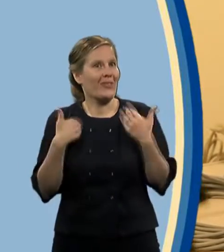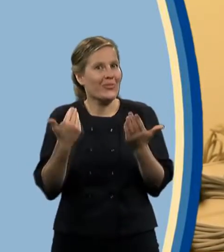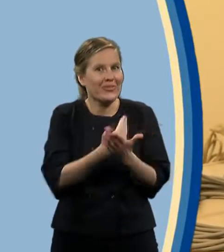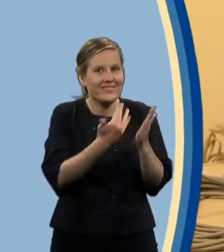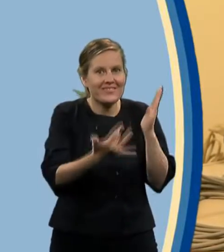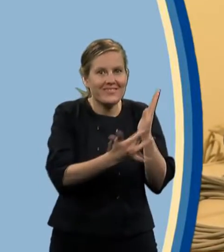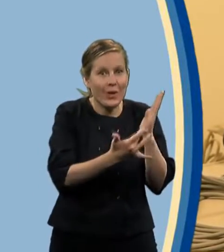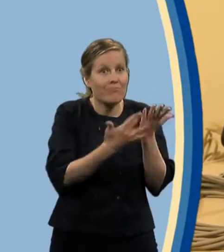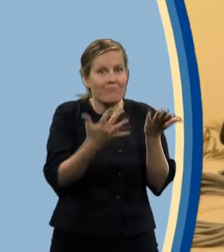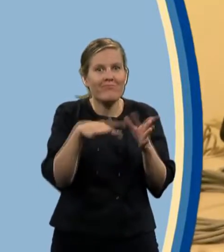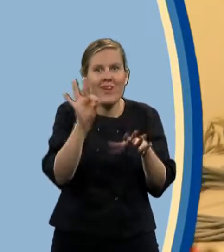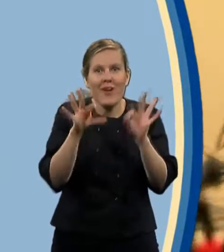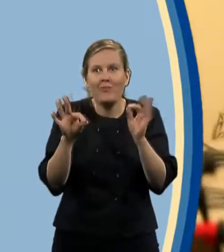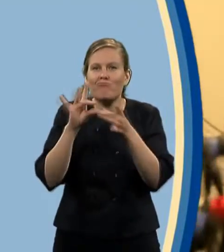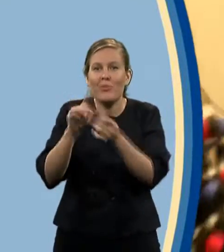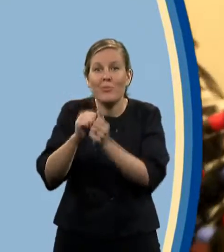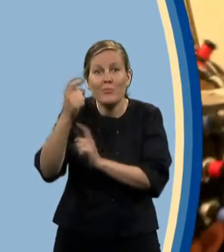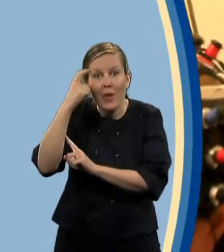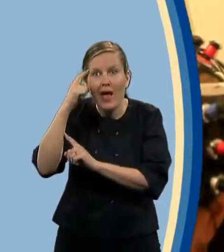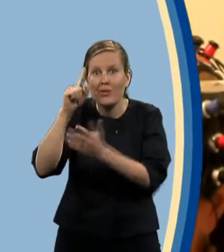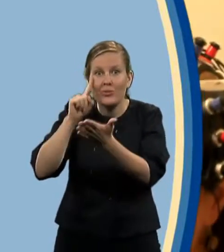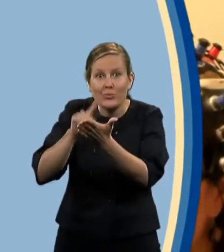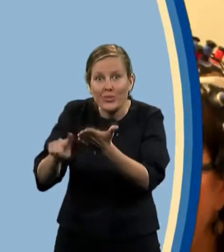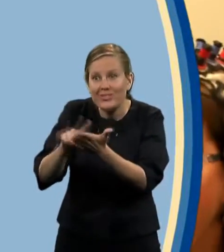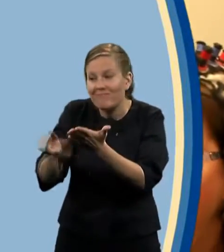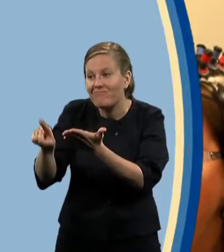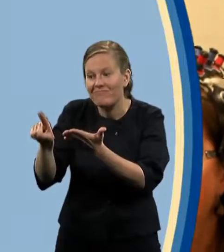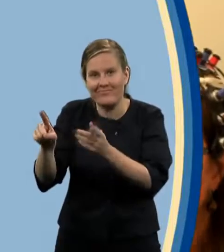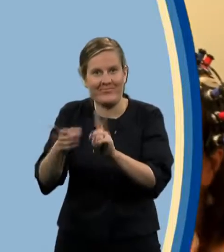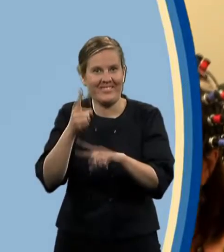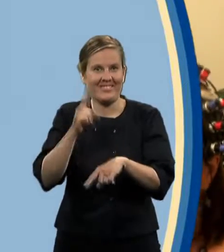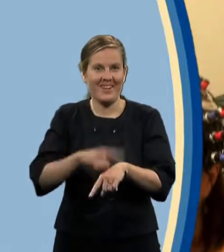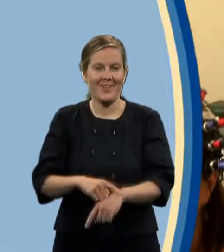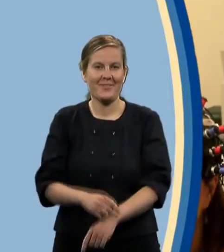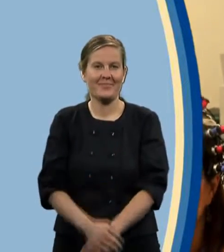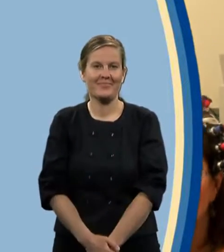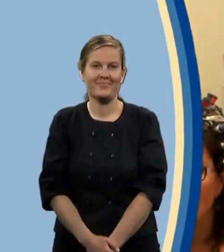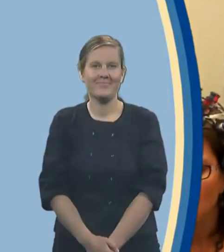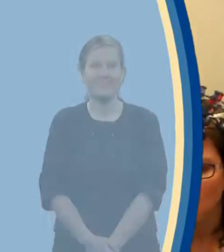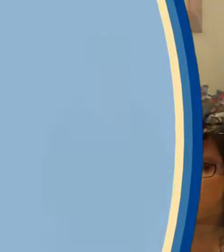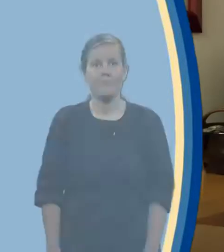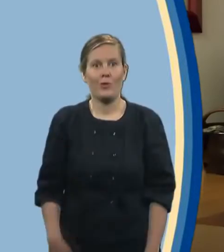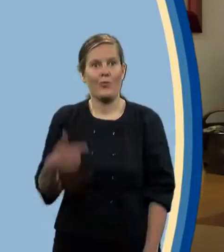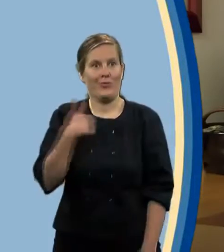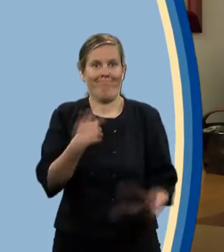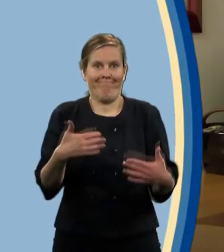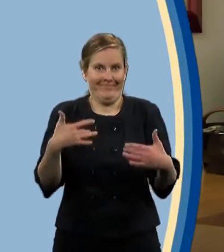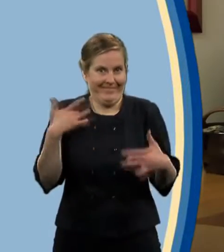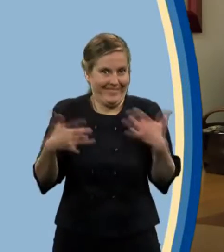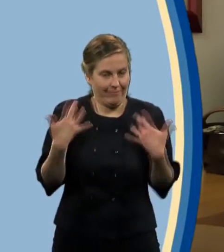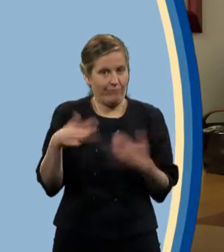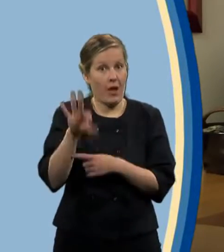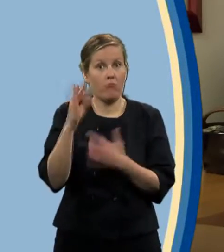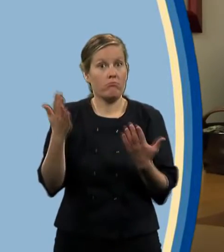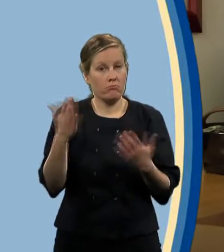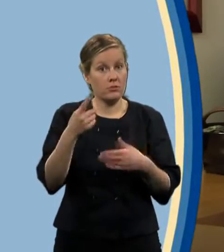new technology, we can look into the brain and evaluate these hypotheses in a more direct way for the first time. We've been very excited